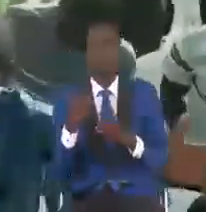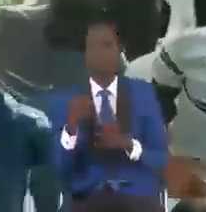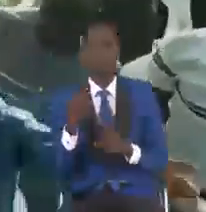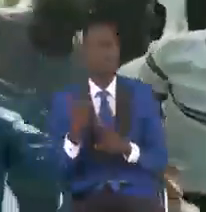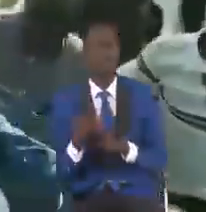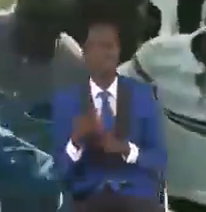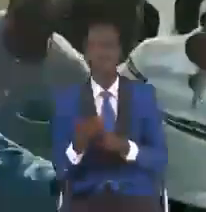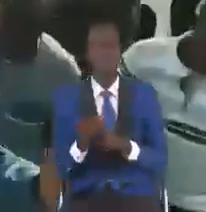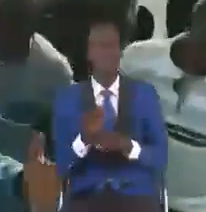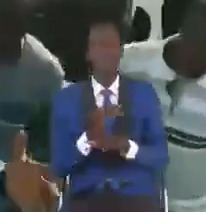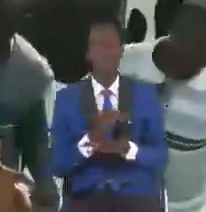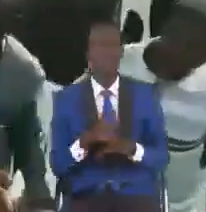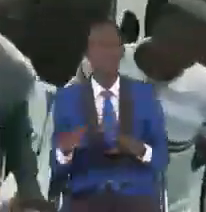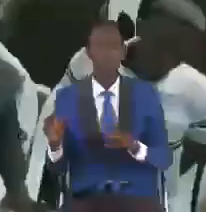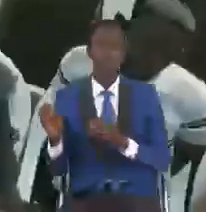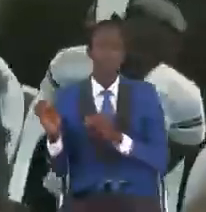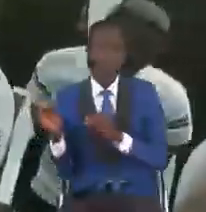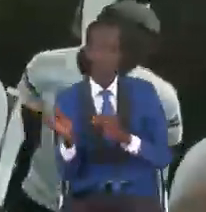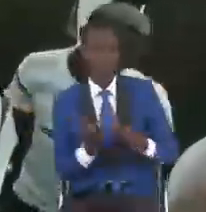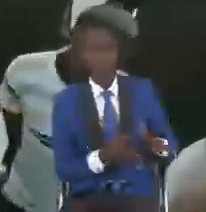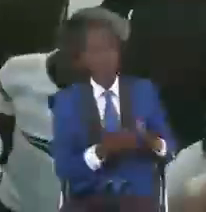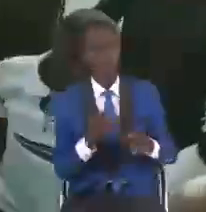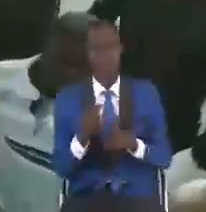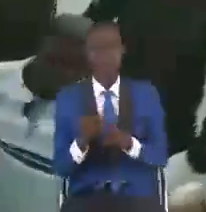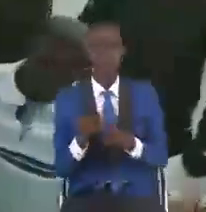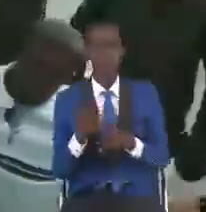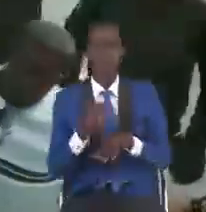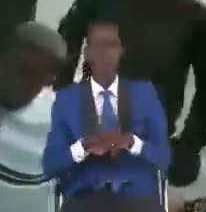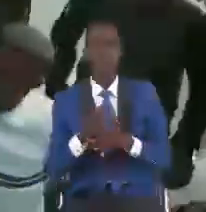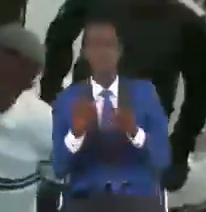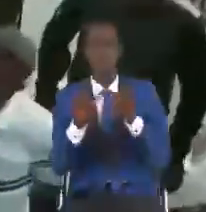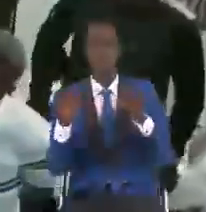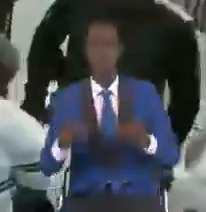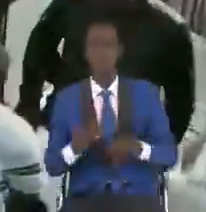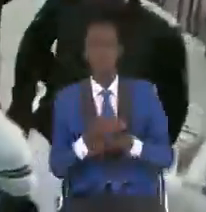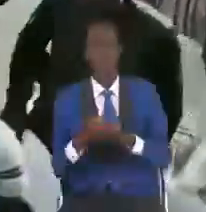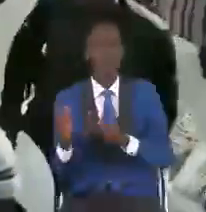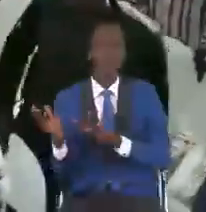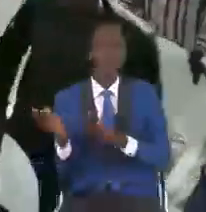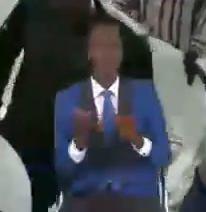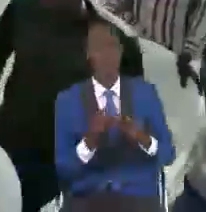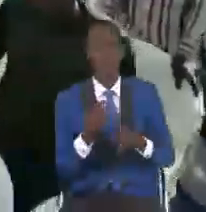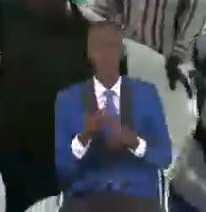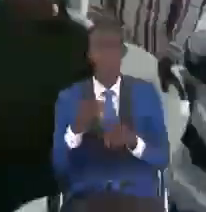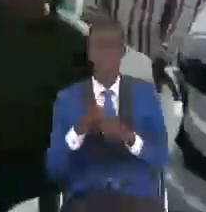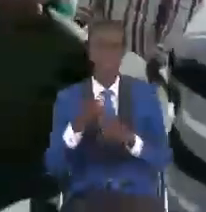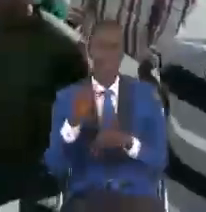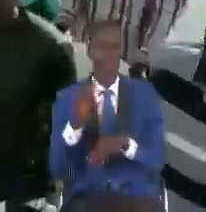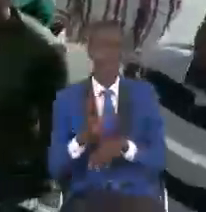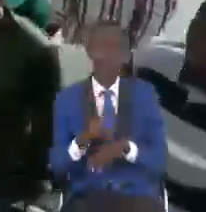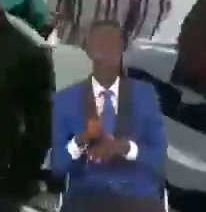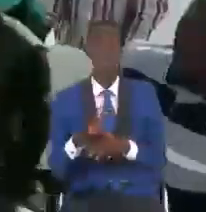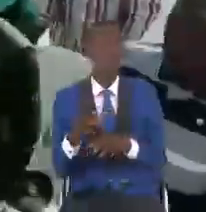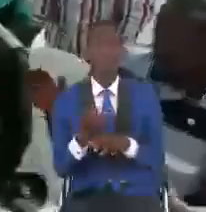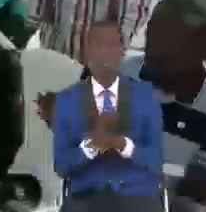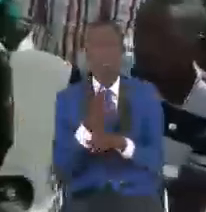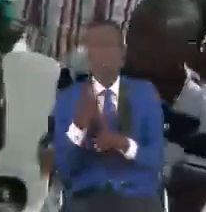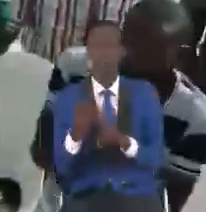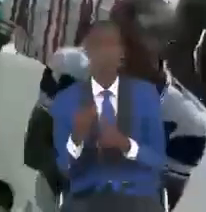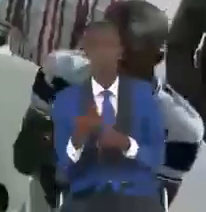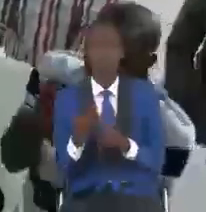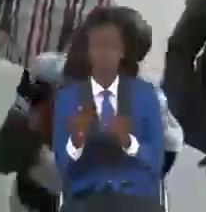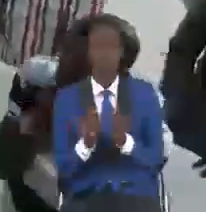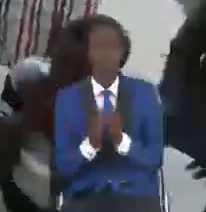Don't drop the word at the altar. Don't drop the word in the church. Take the word with